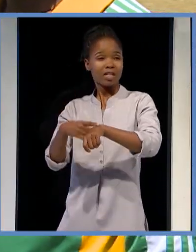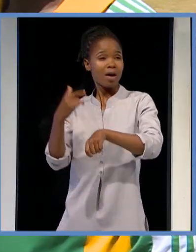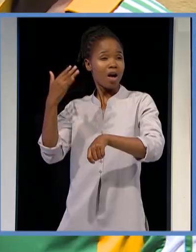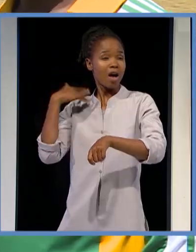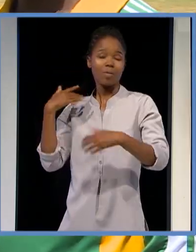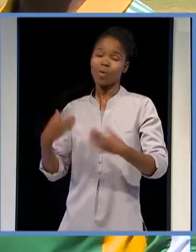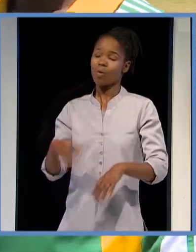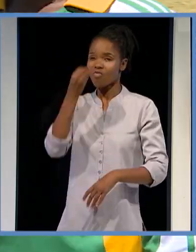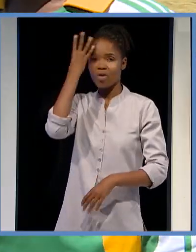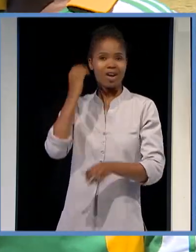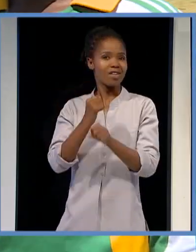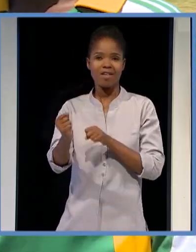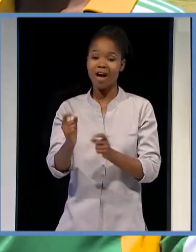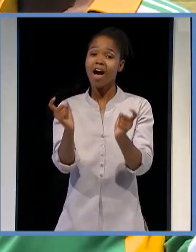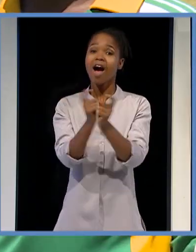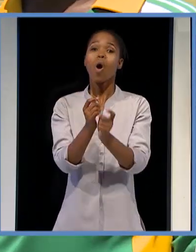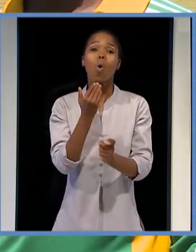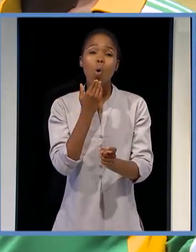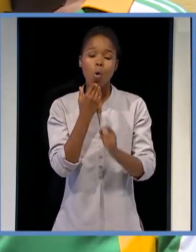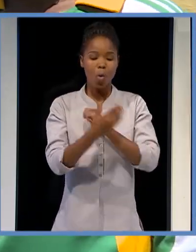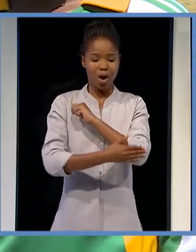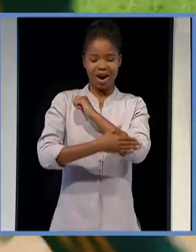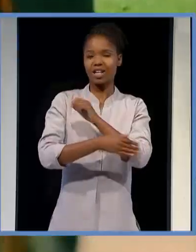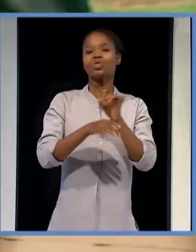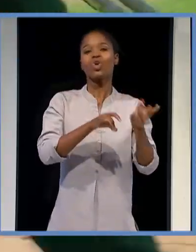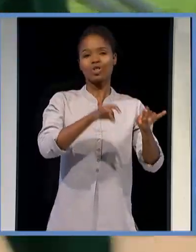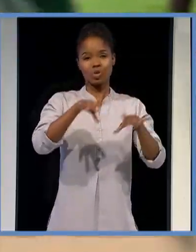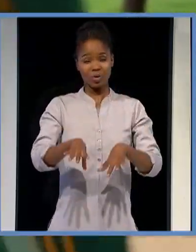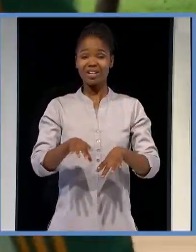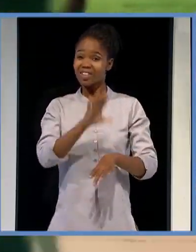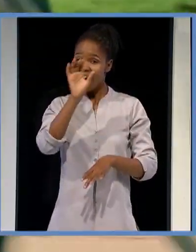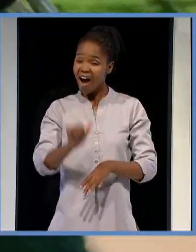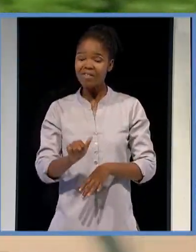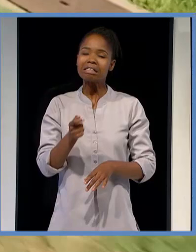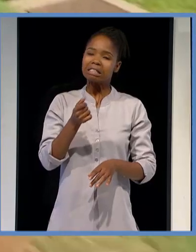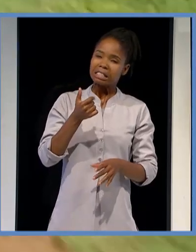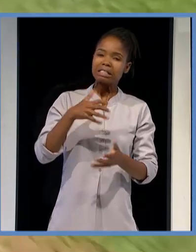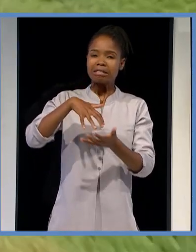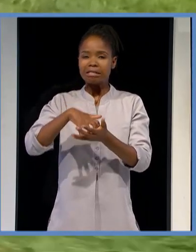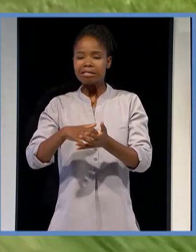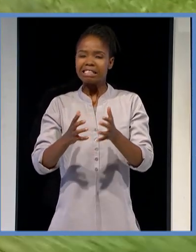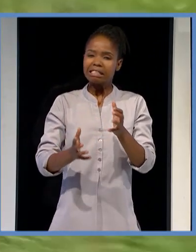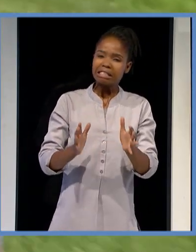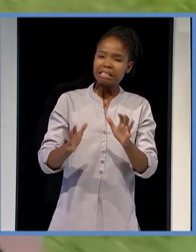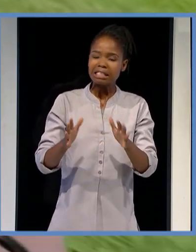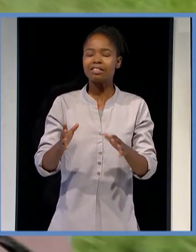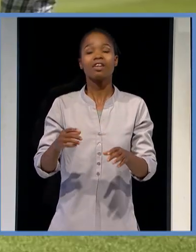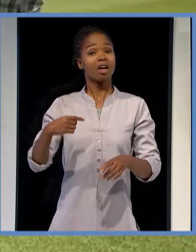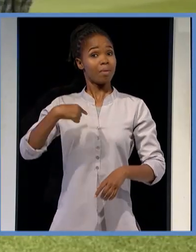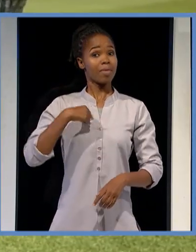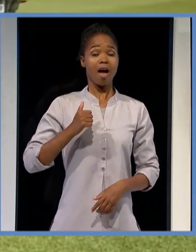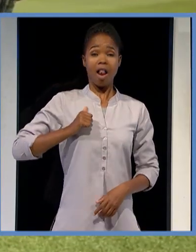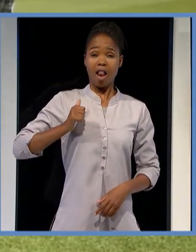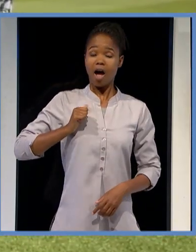against Australia, and our team was in a bit of trouble. I'm actually so fortunate that, you